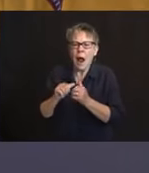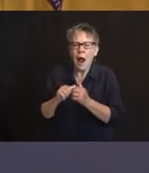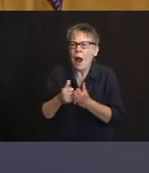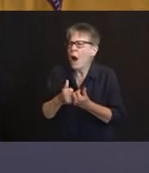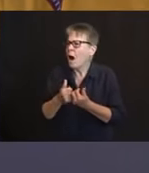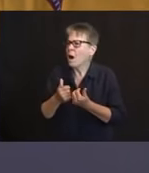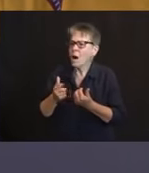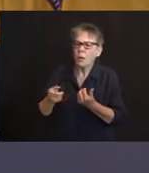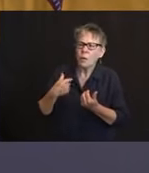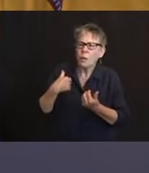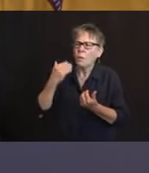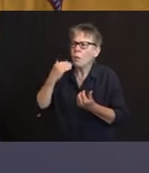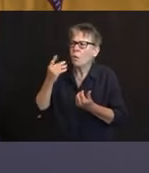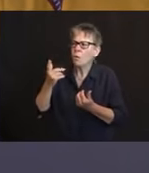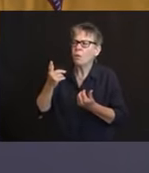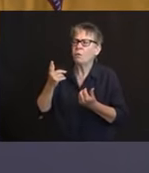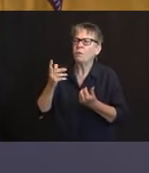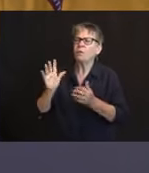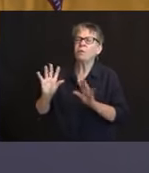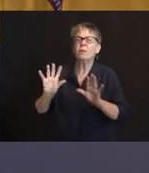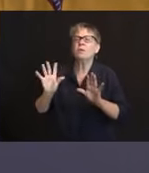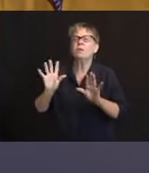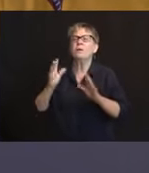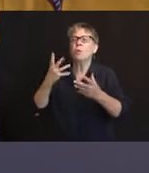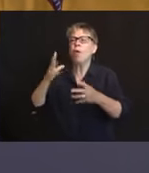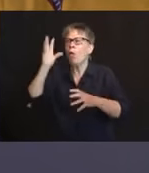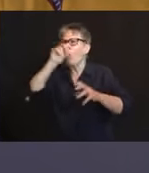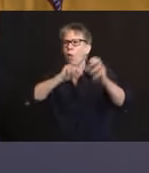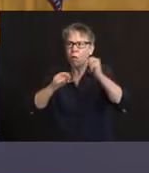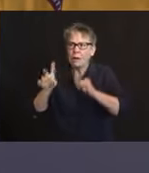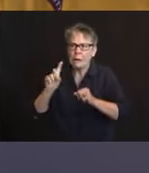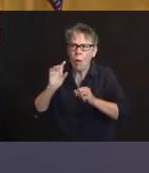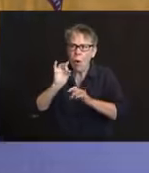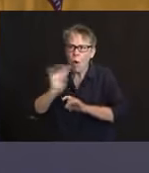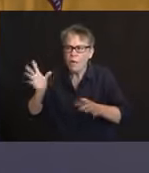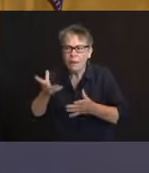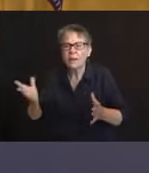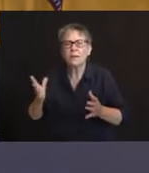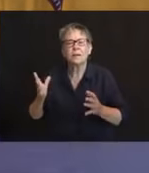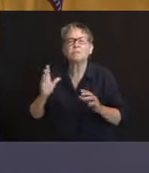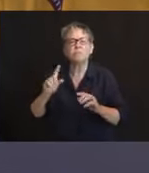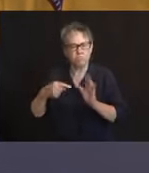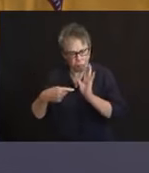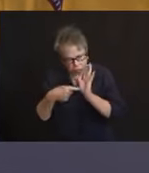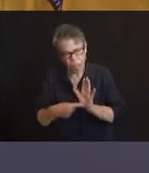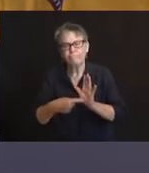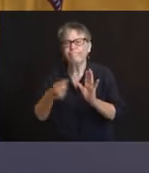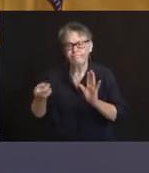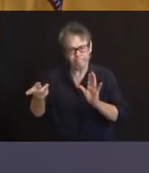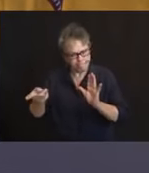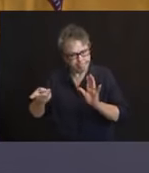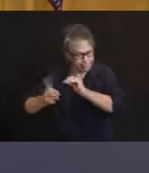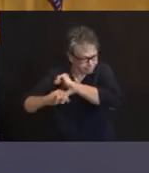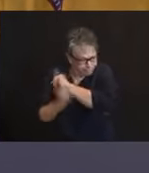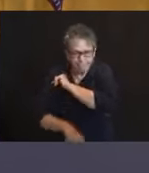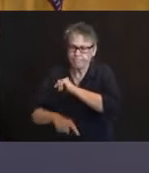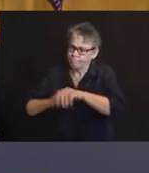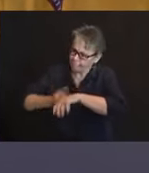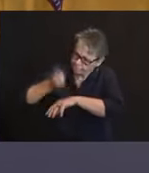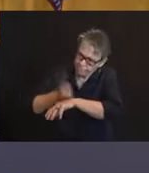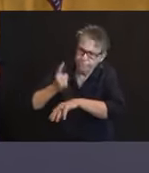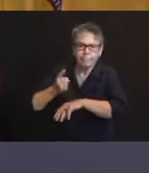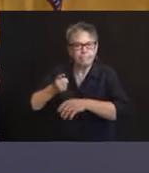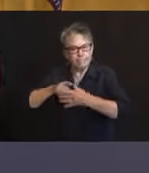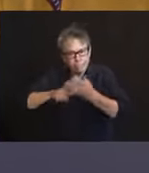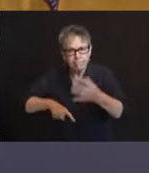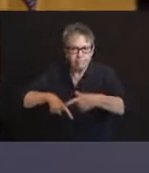reality, and I think that's good for everybody. But with that, I don't wear a uniform. Pat is honored to wear one, and we're honored to have him with us